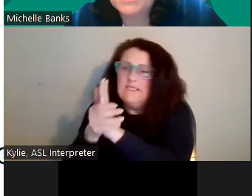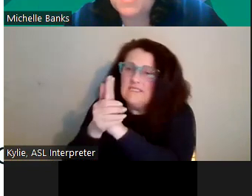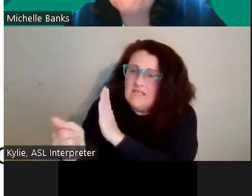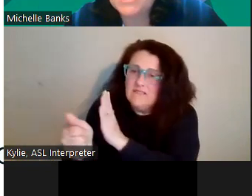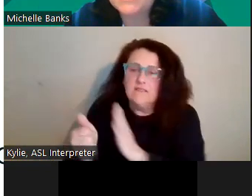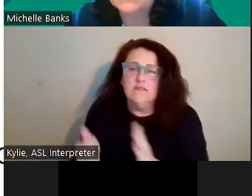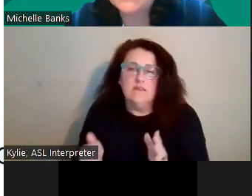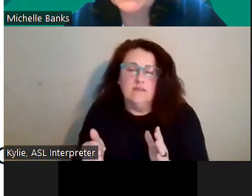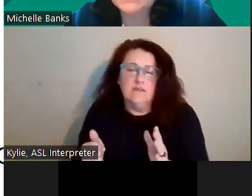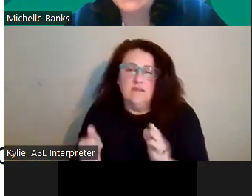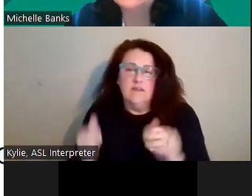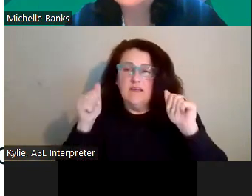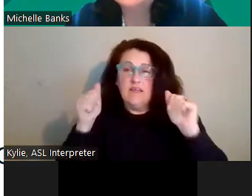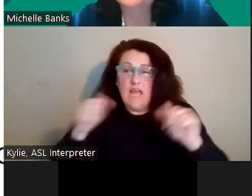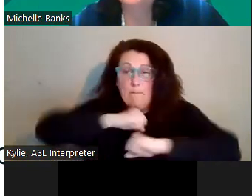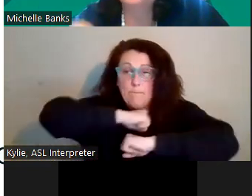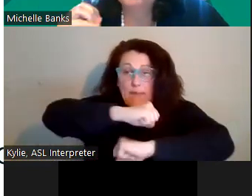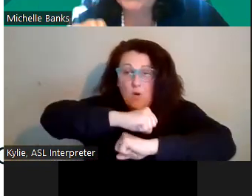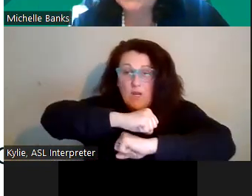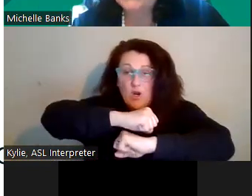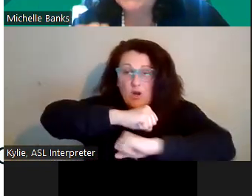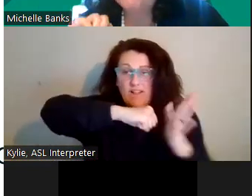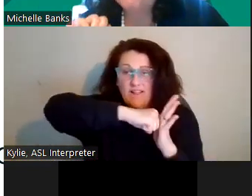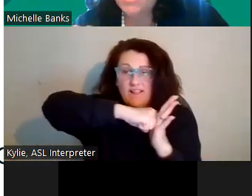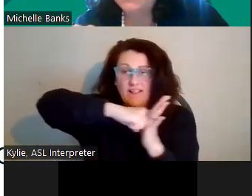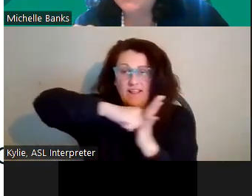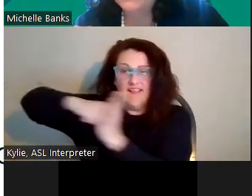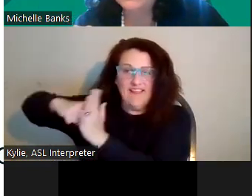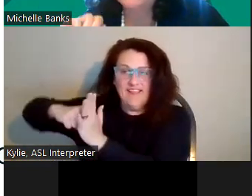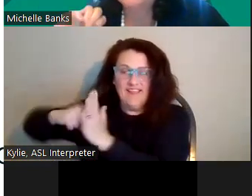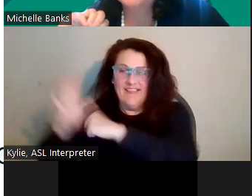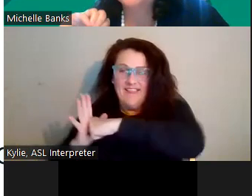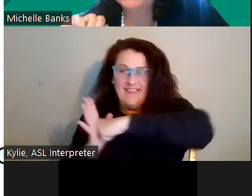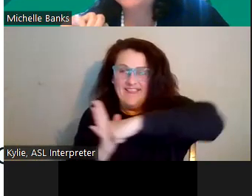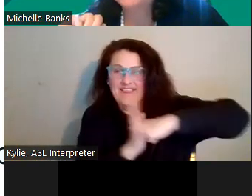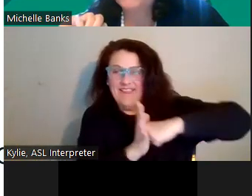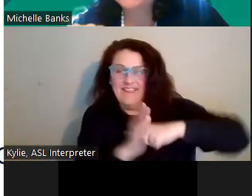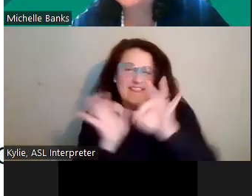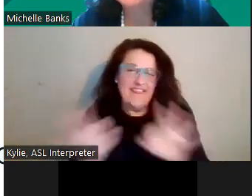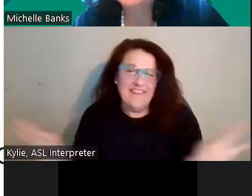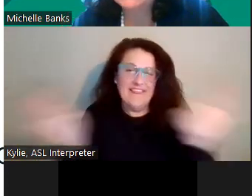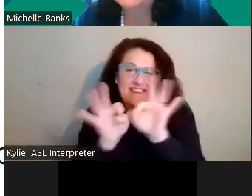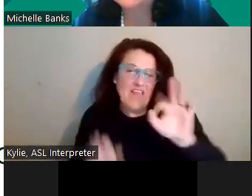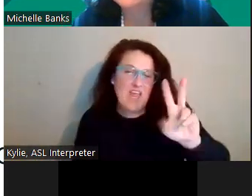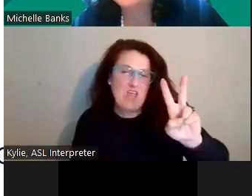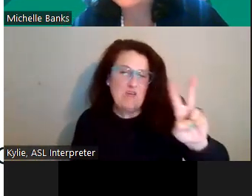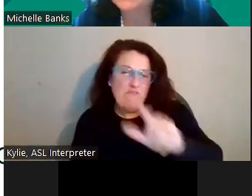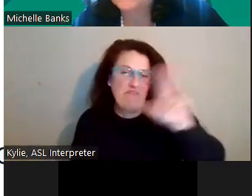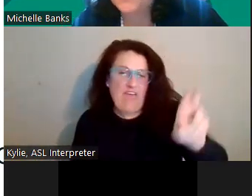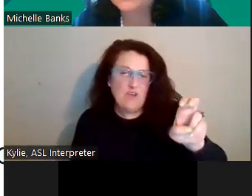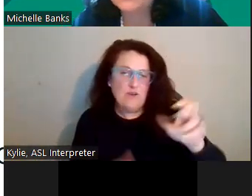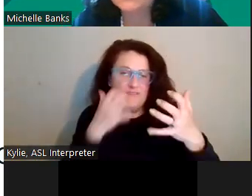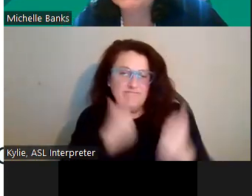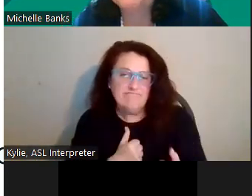to overcome barriers. And this is critical and valued. These are critical and valued skills in